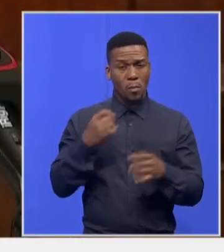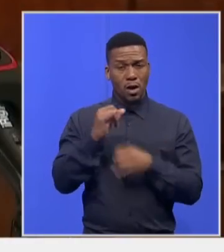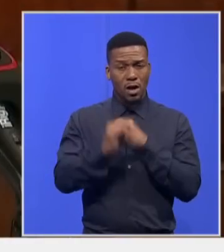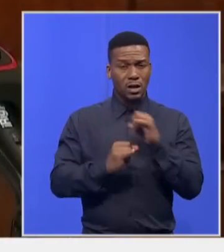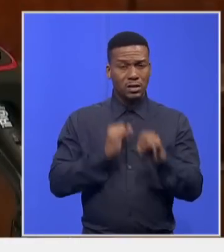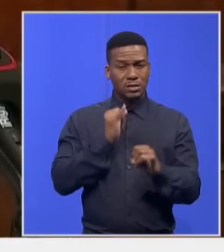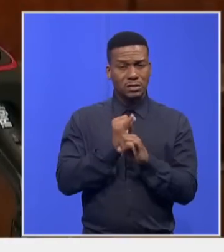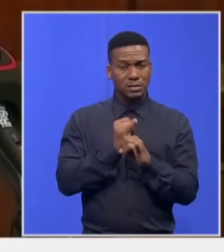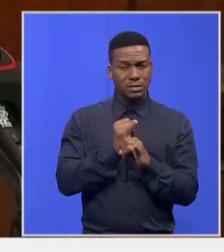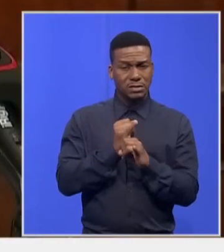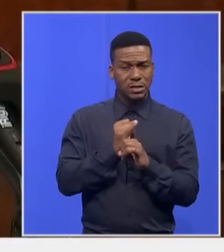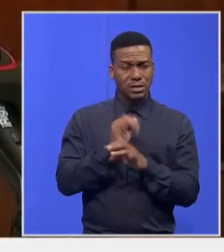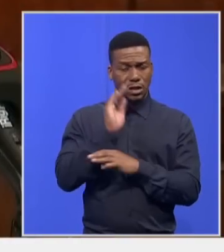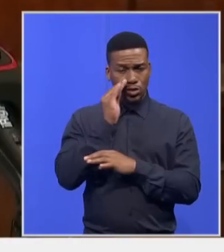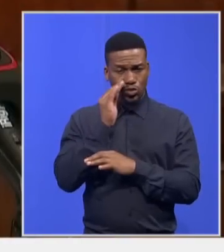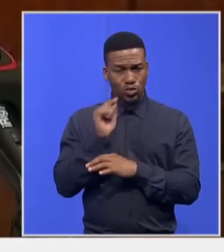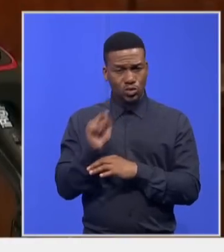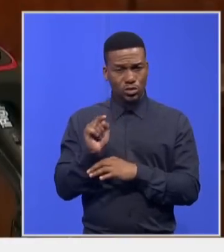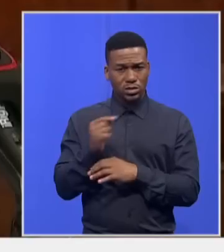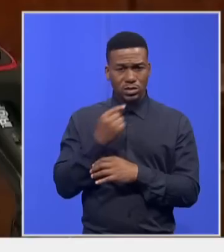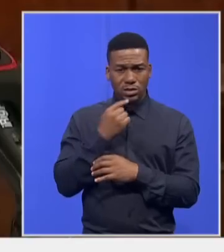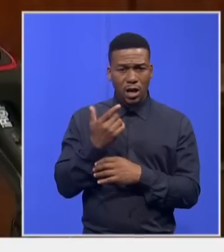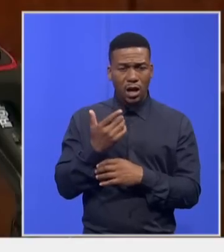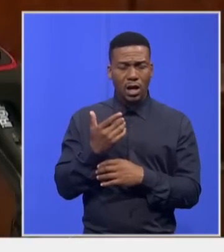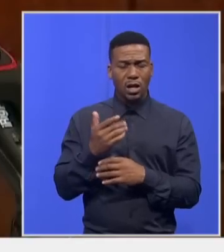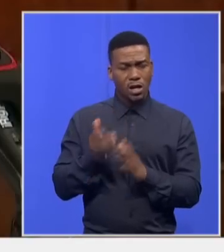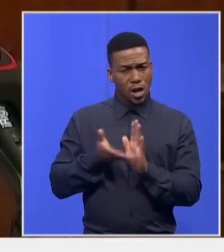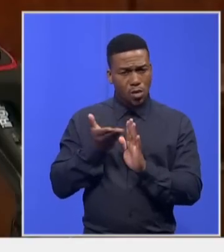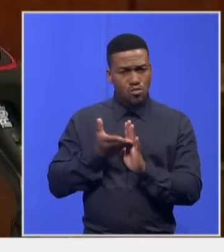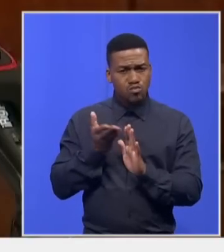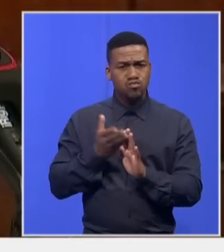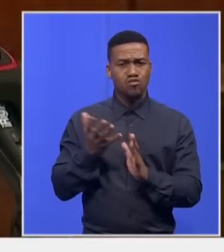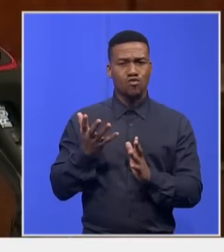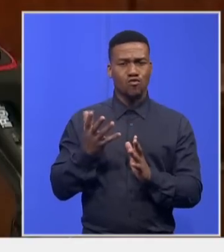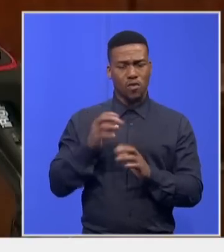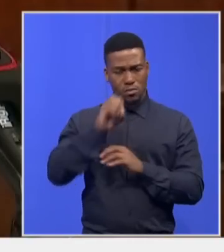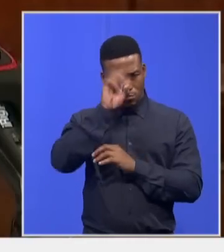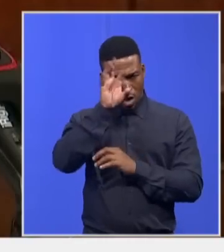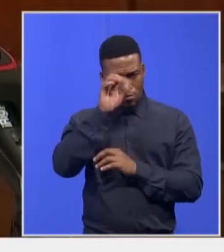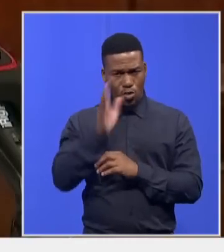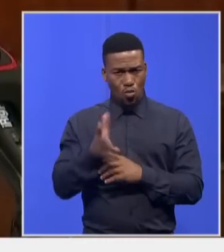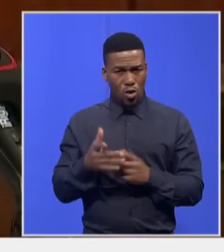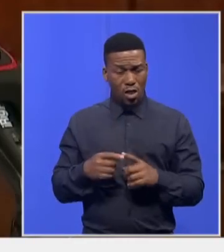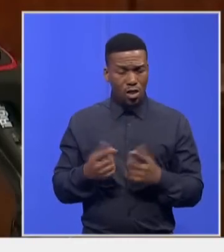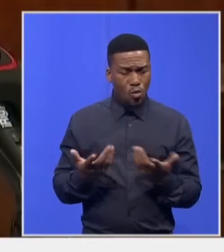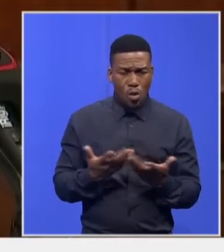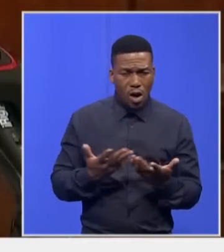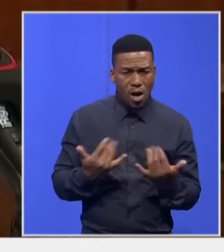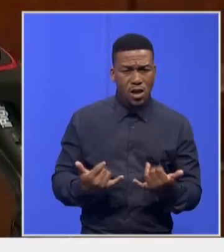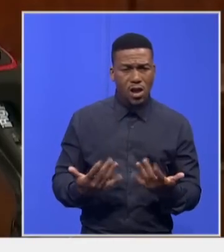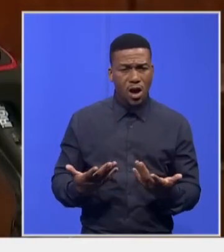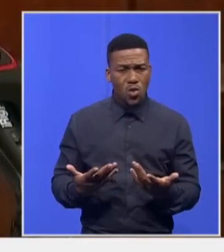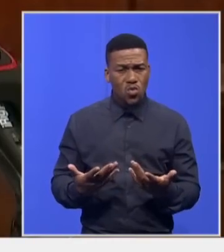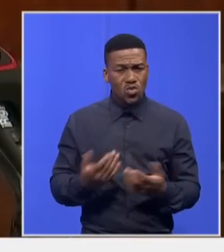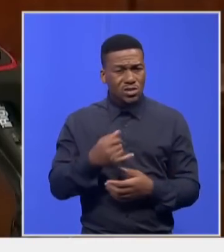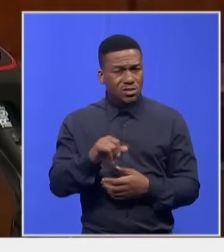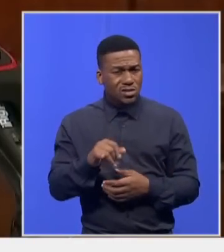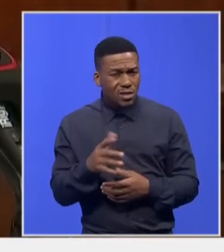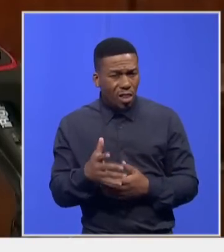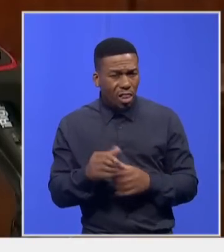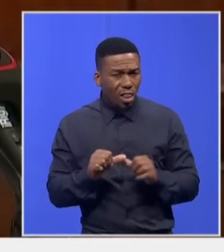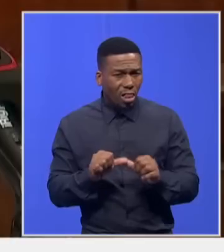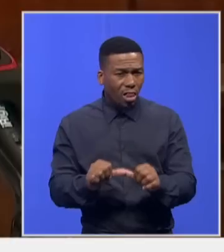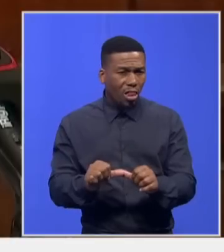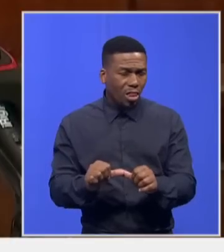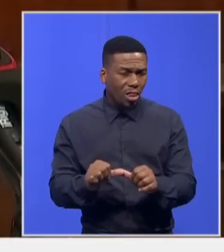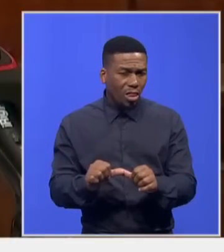June. Where are we with this? Is that still on the table? Is that part